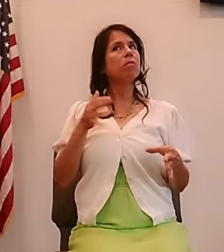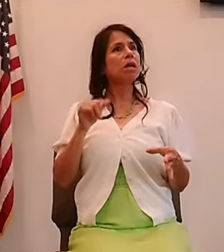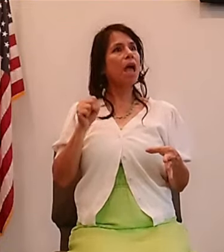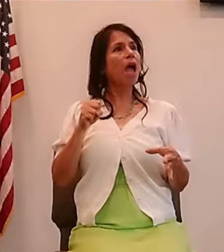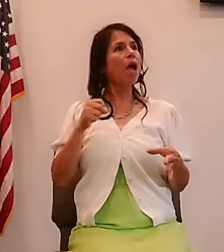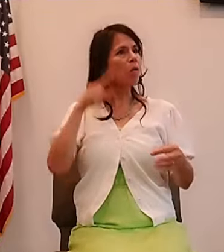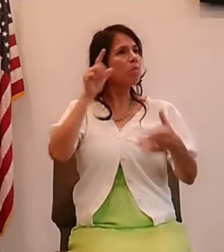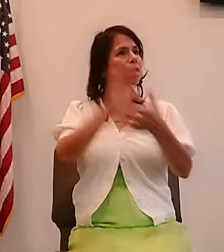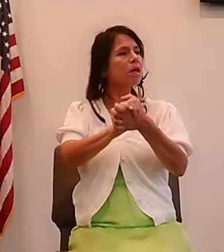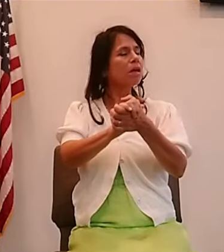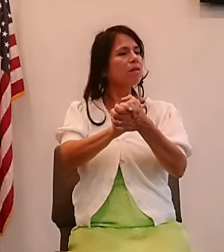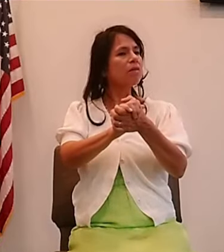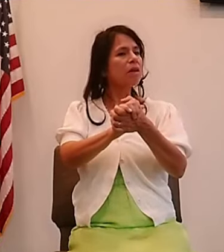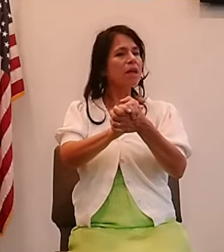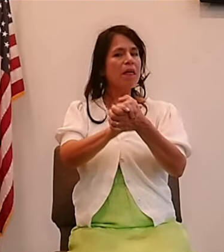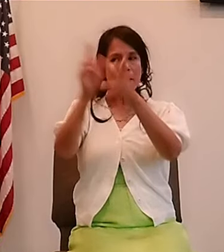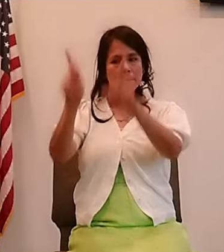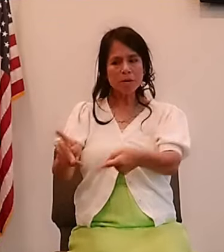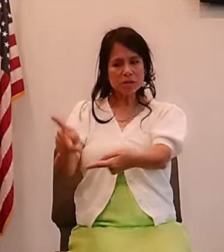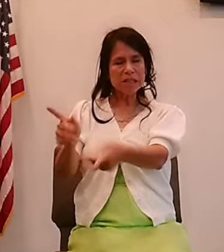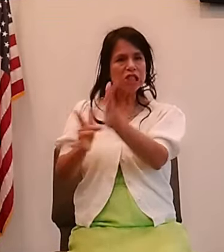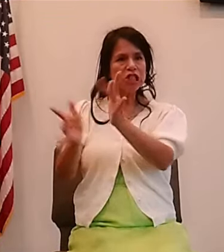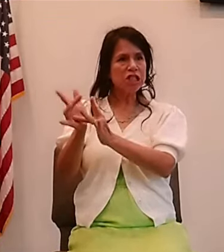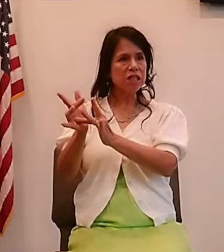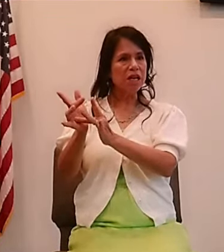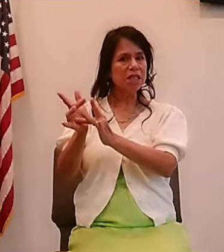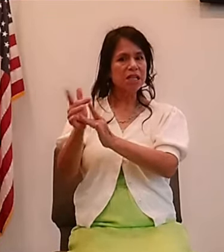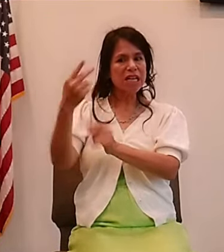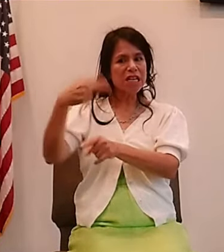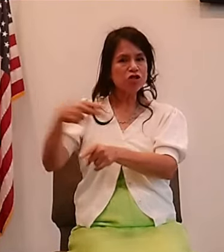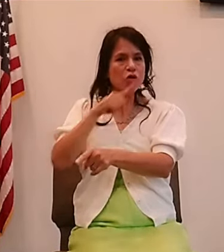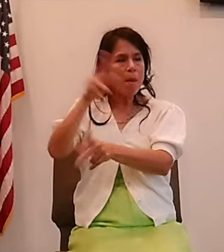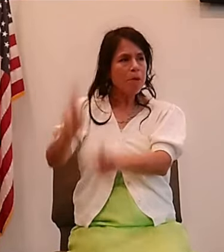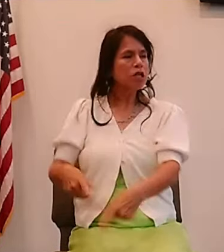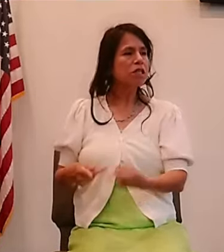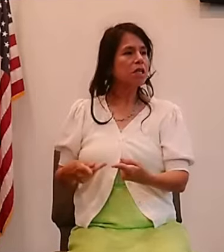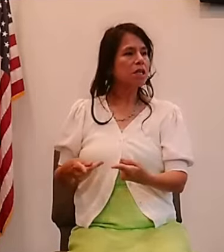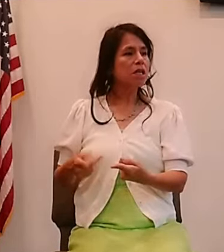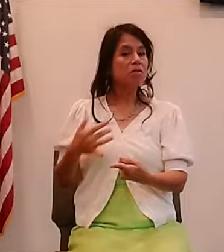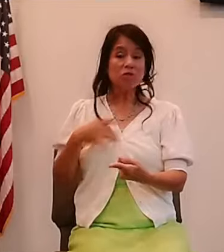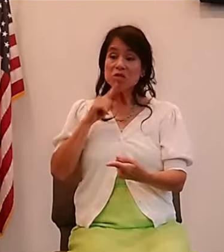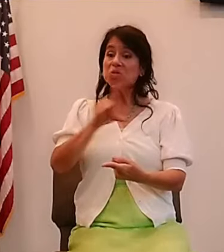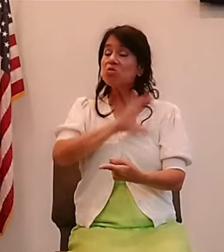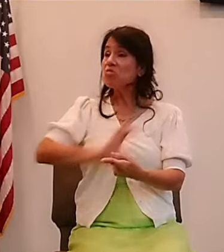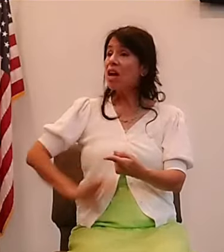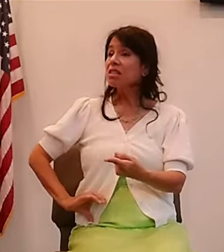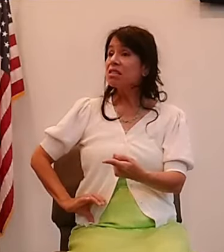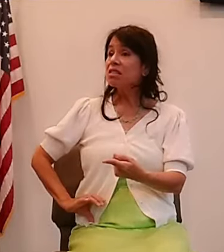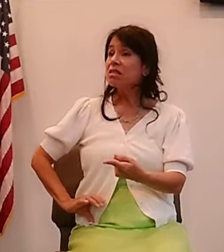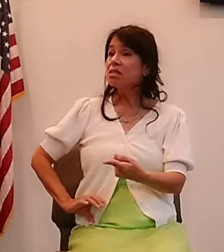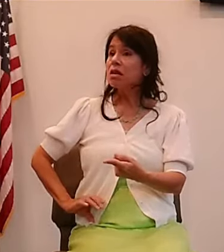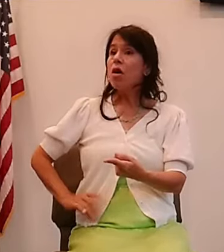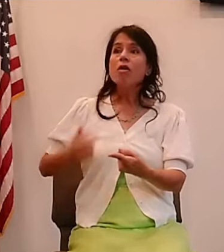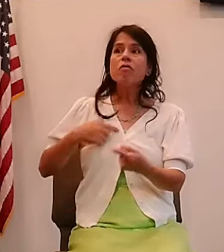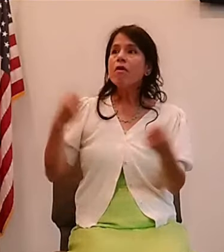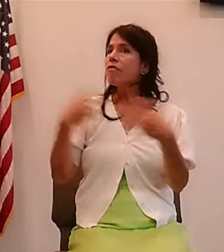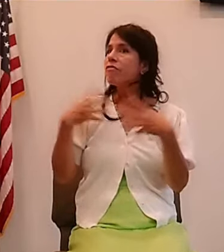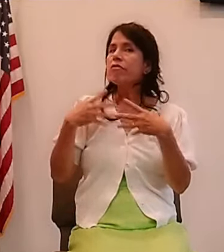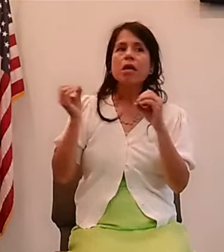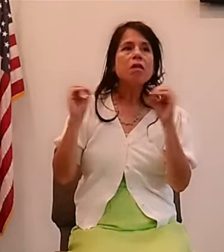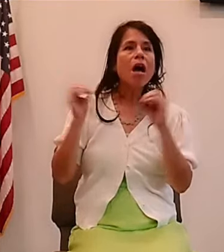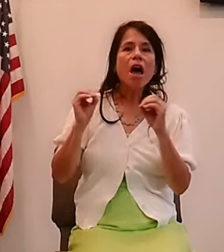believe that this person, Jesus of Nazareth in history, we believe he was the Christ. And we have no fear of the